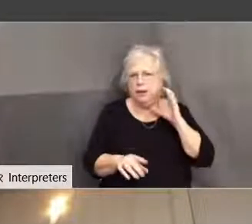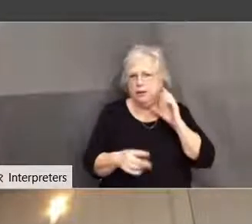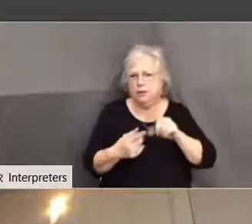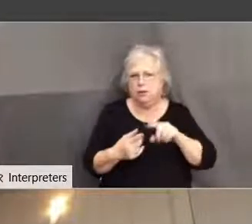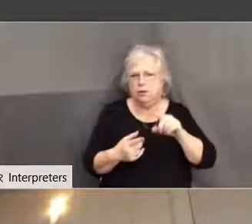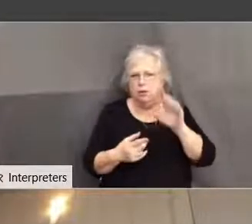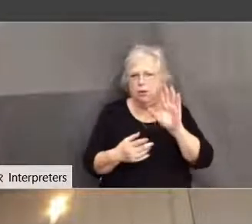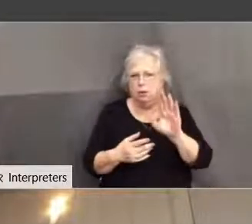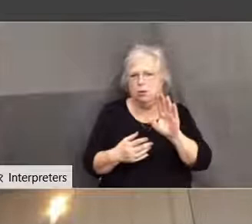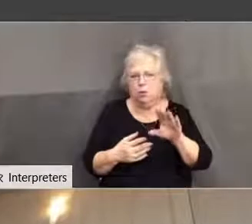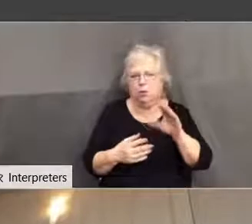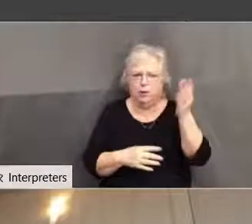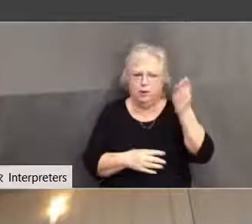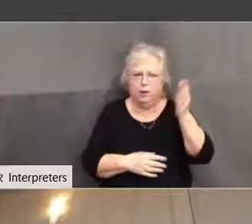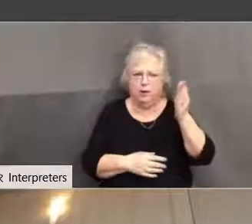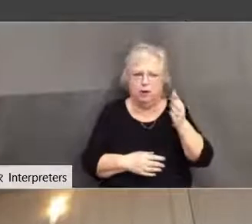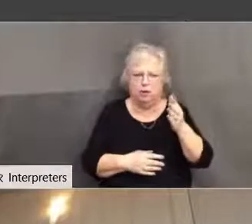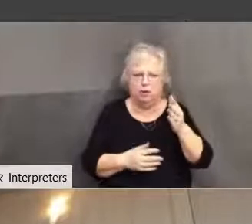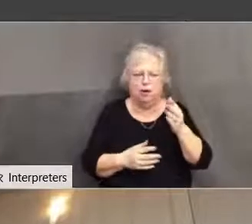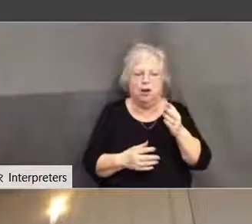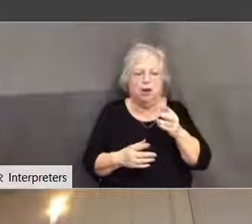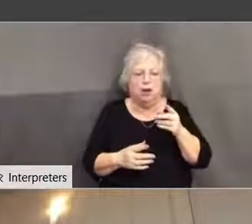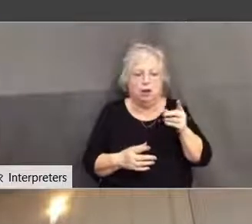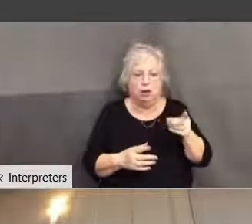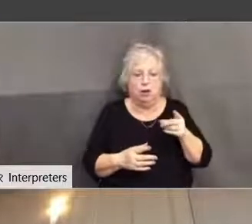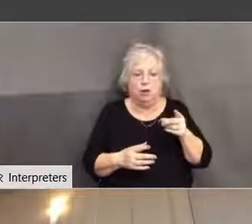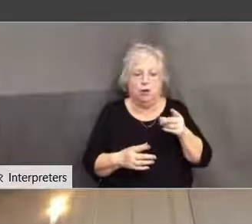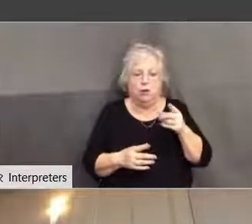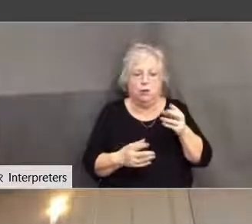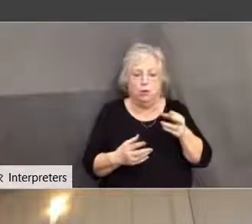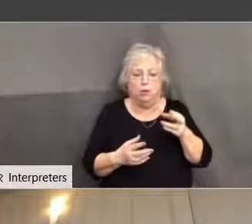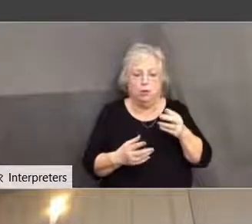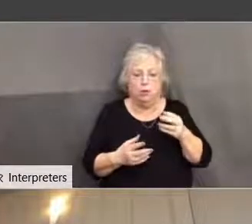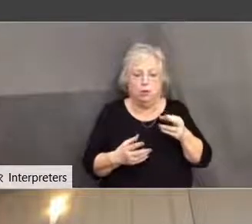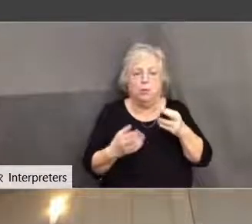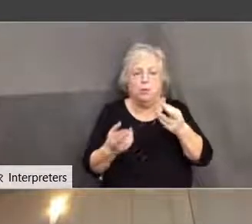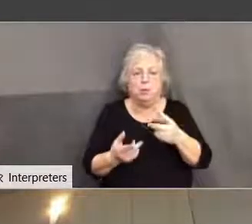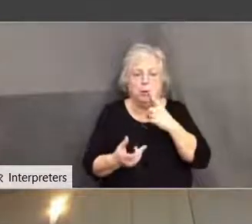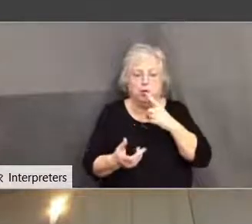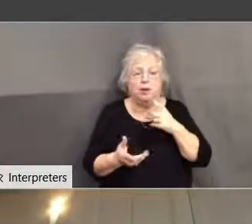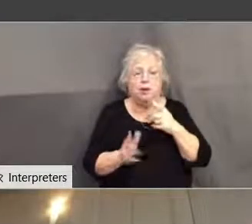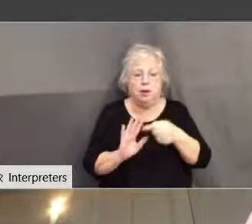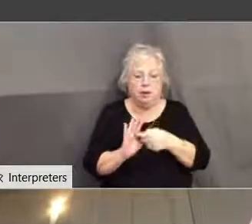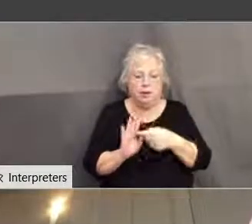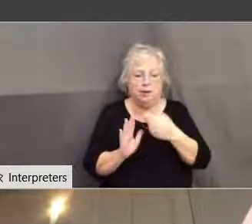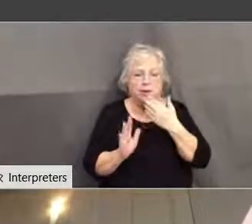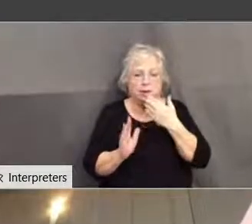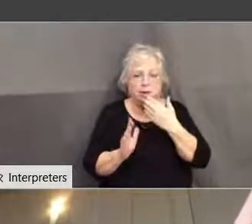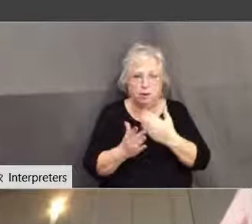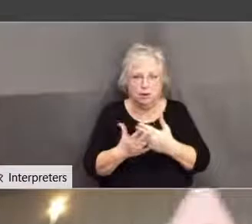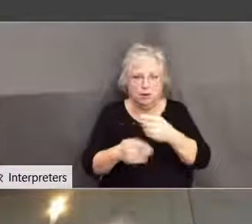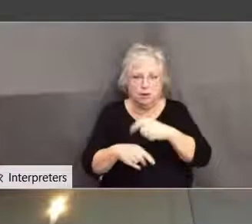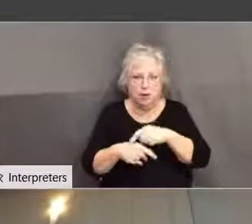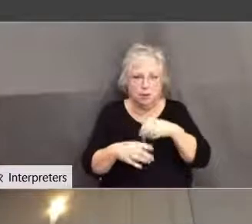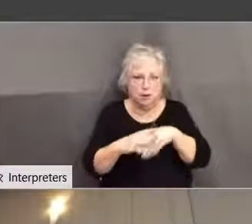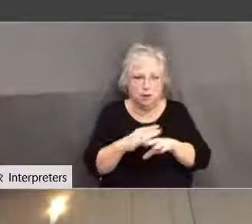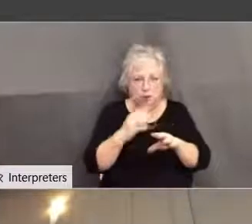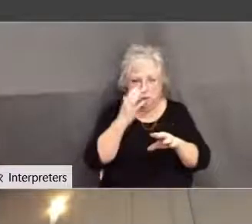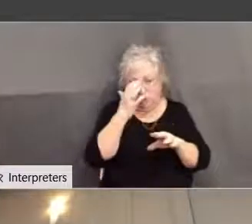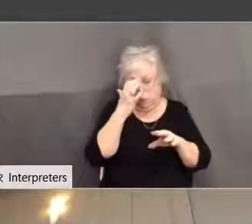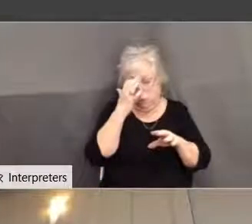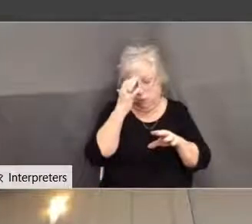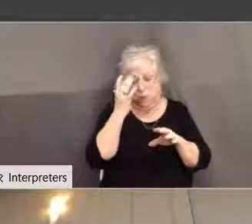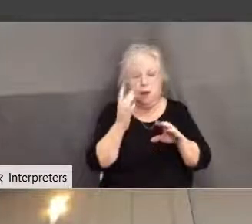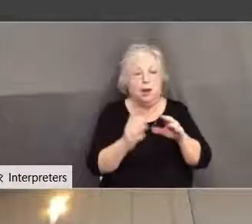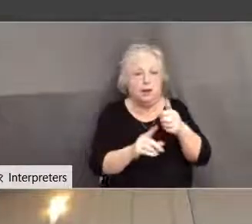that present, your recommendation was this was a good time for us to seriously go into the clinically integrated network and consider the